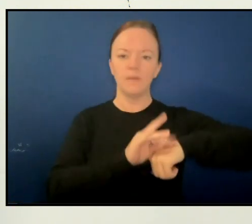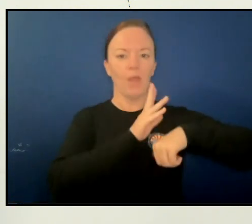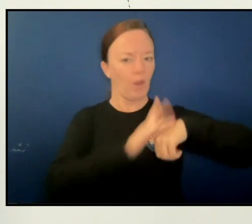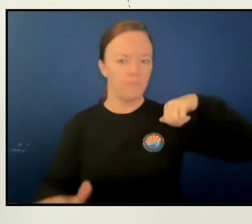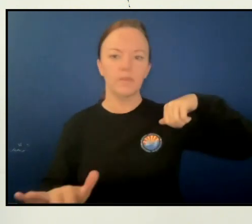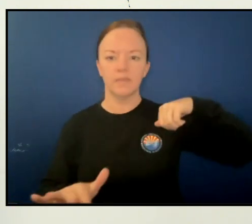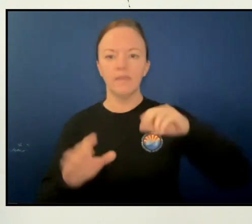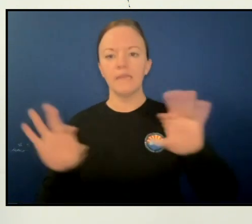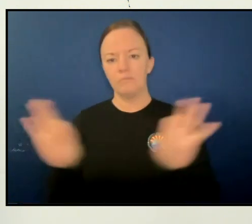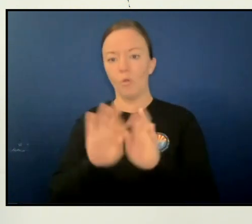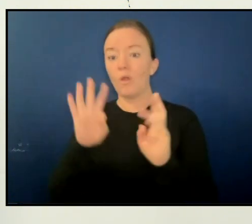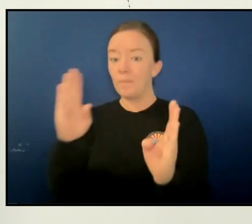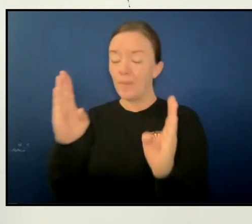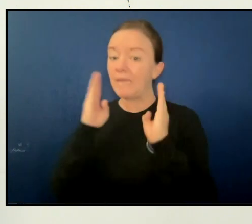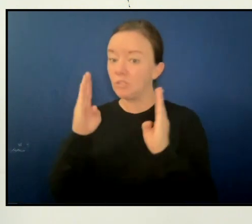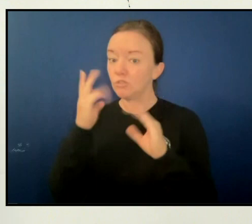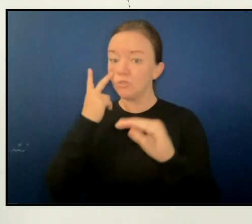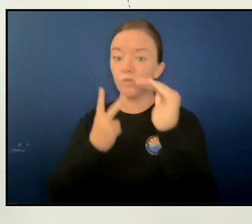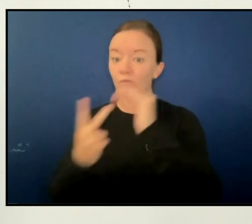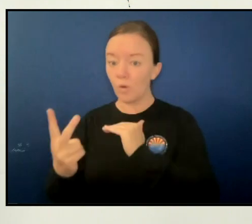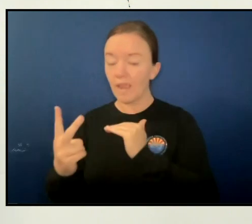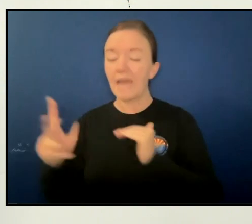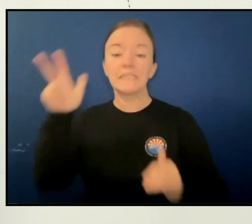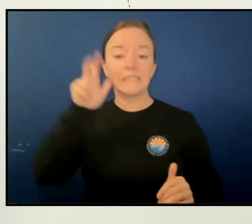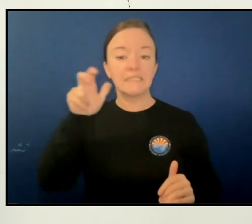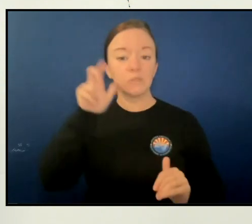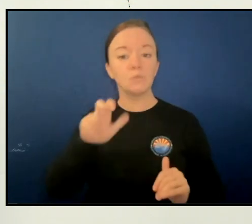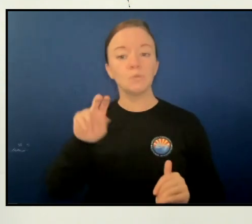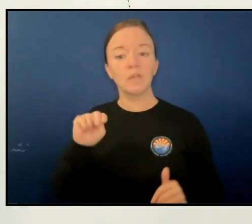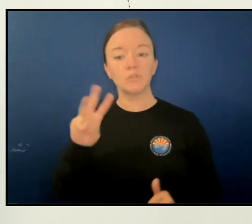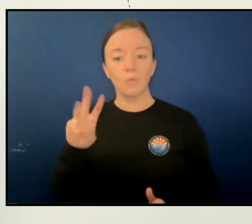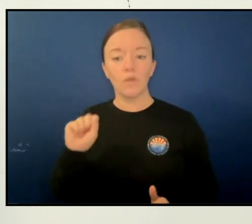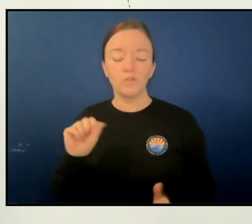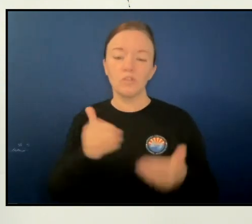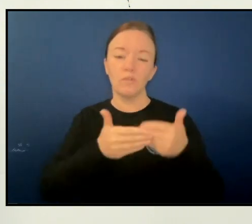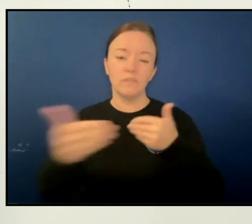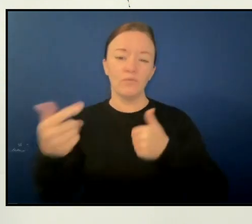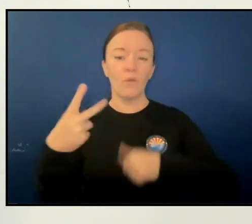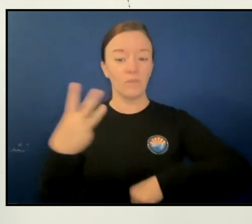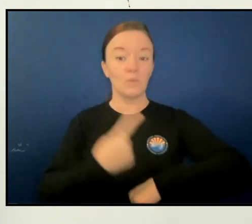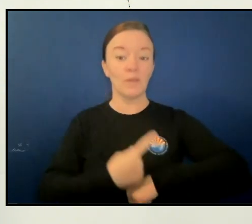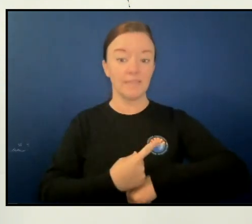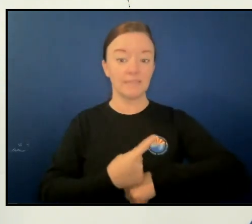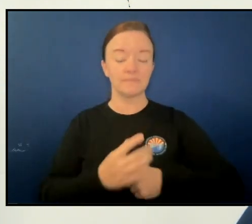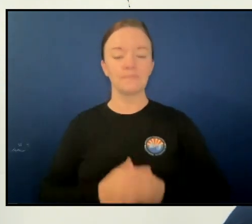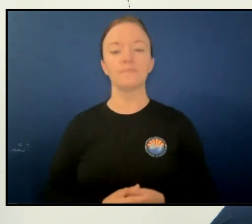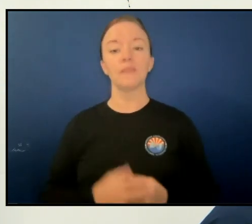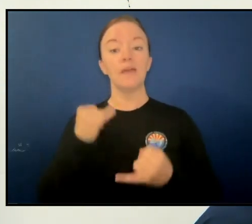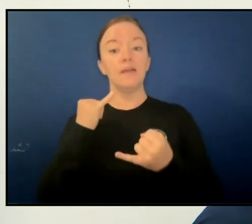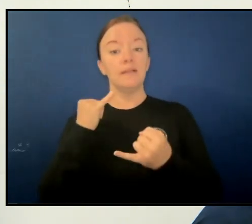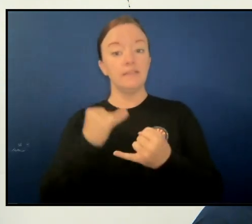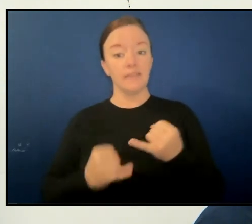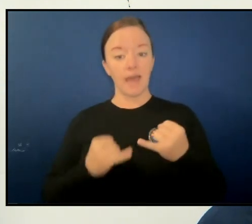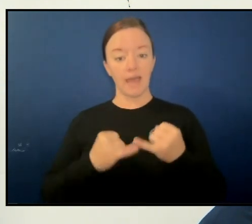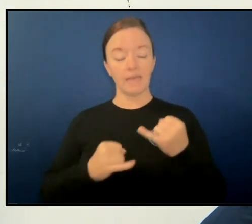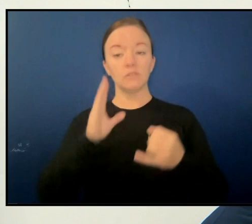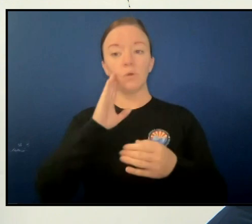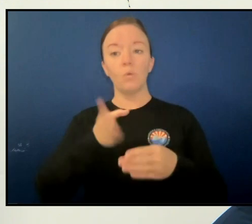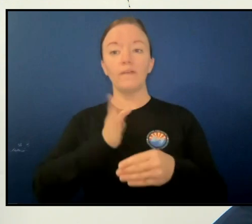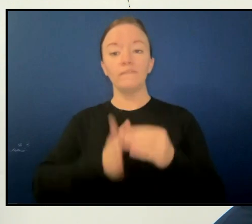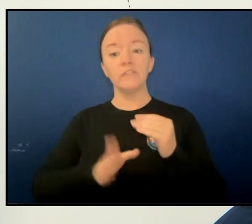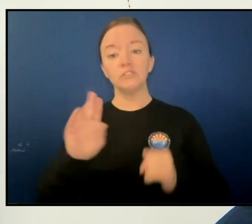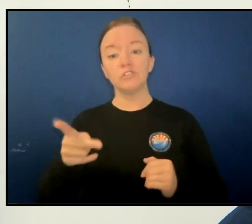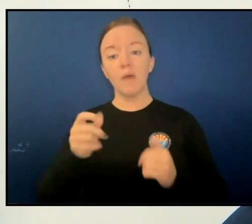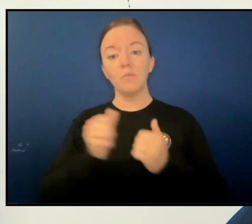to the forecast and listen to the National Weather Service over the next few days. So let's move on. Lastly here, we'll finish up with our fire